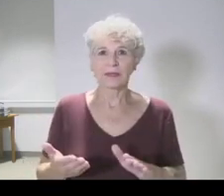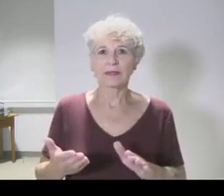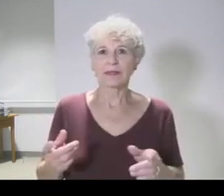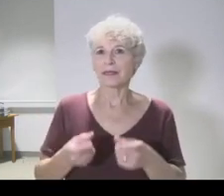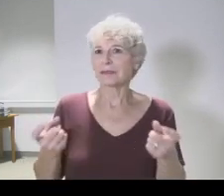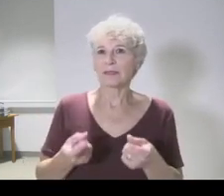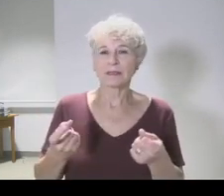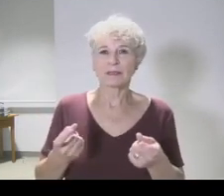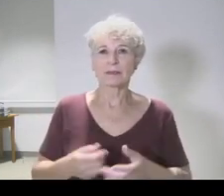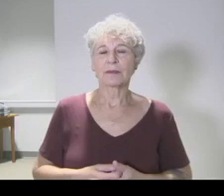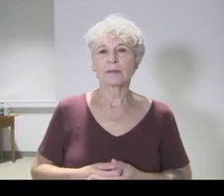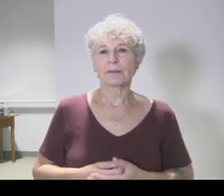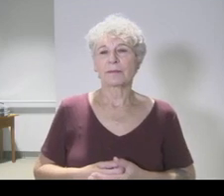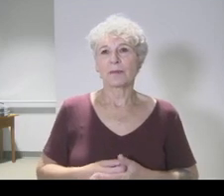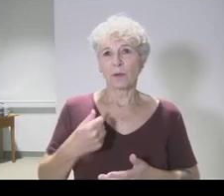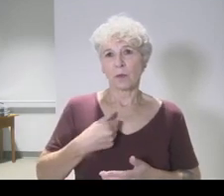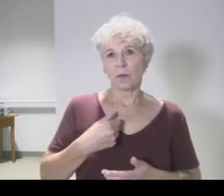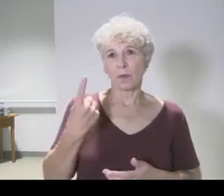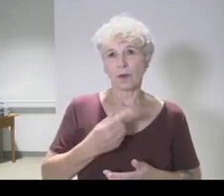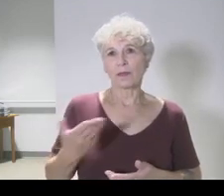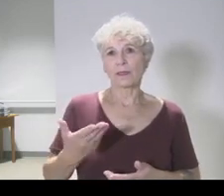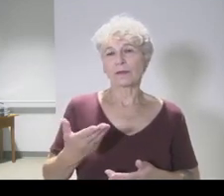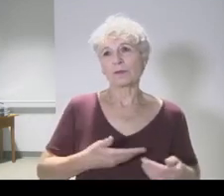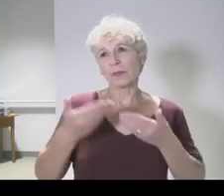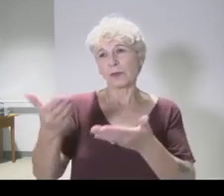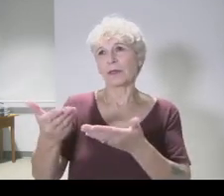bring in the many things provided for us in Christ.